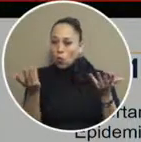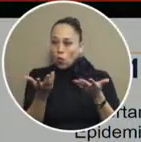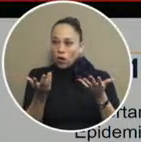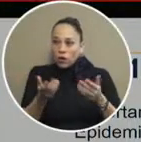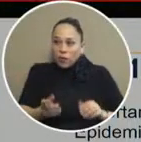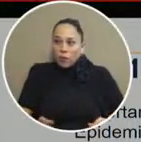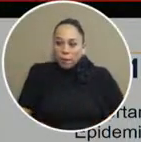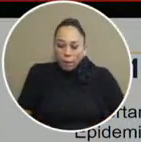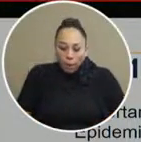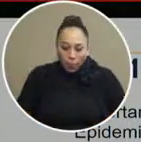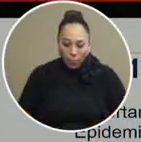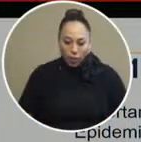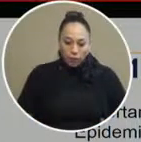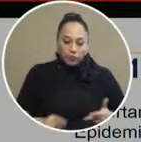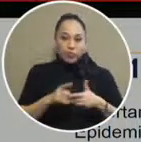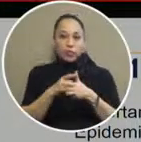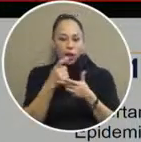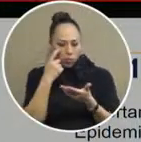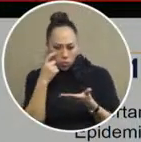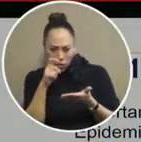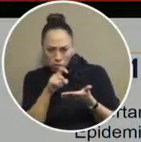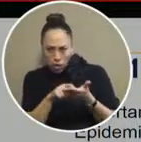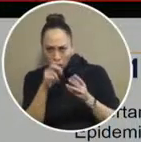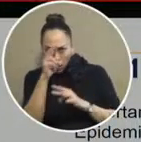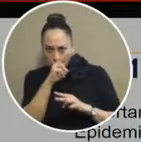by detecting the virus,